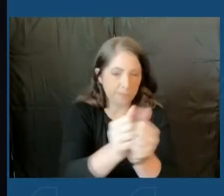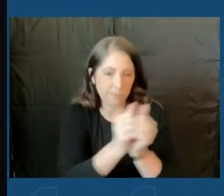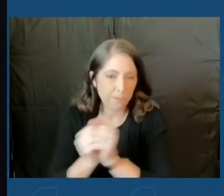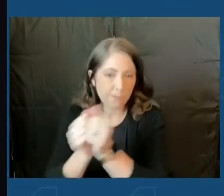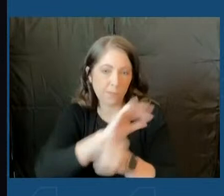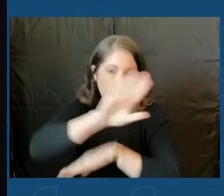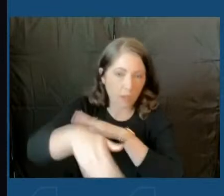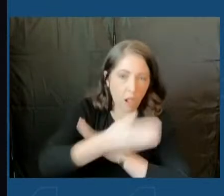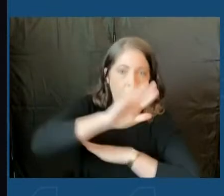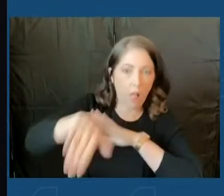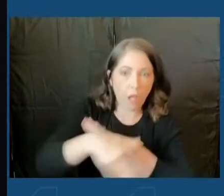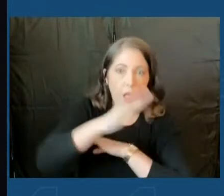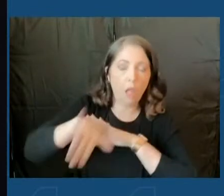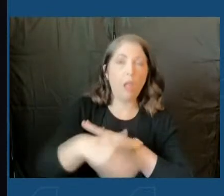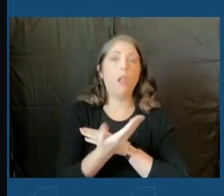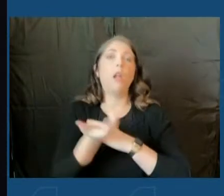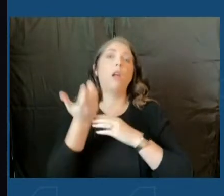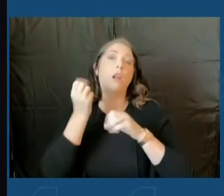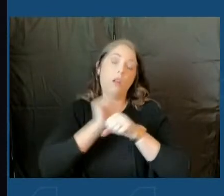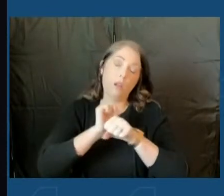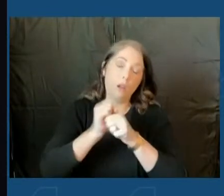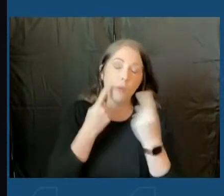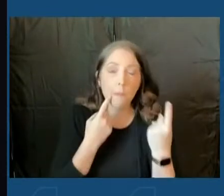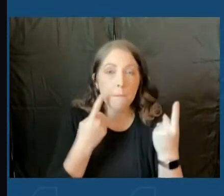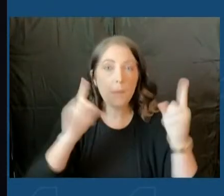in record time. And this